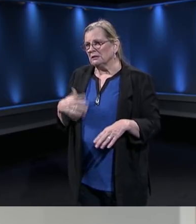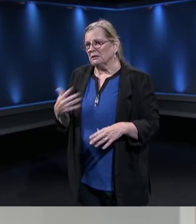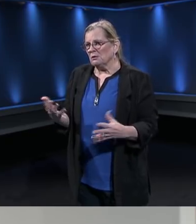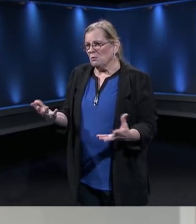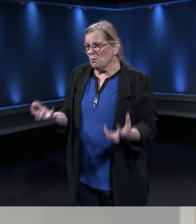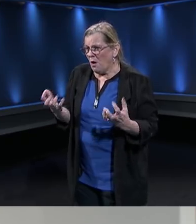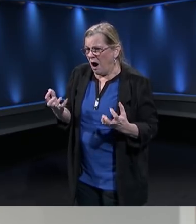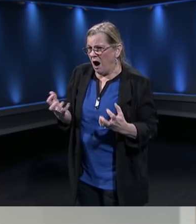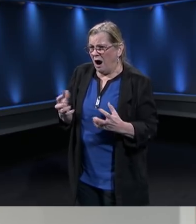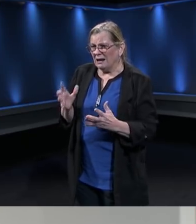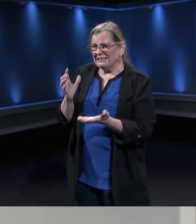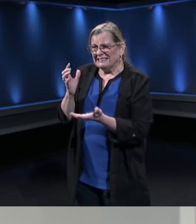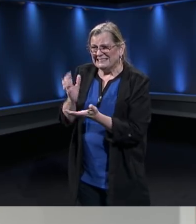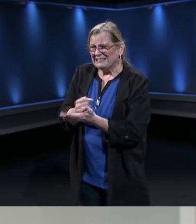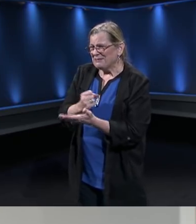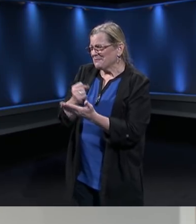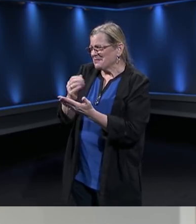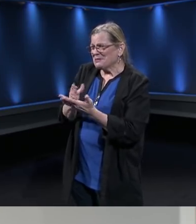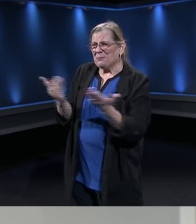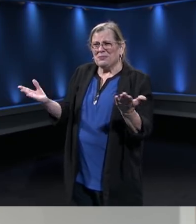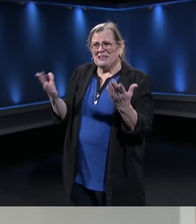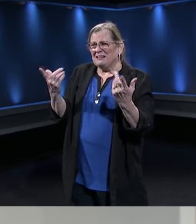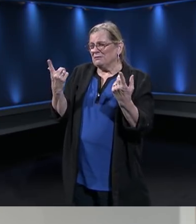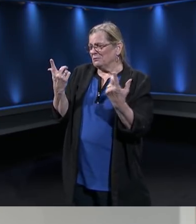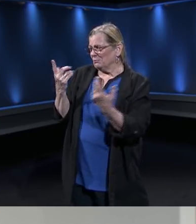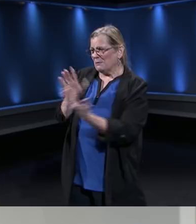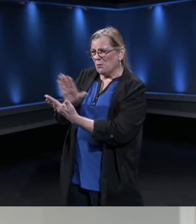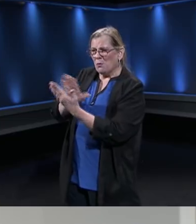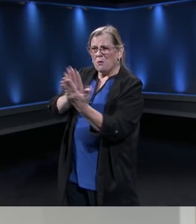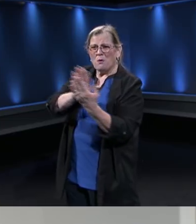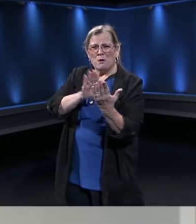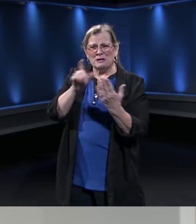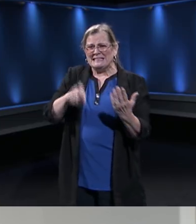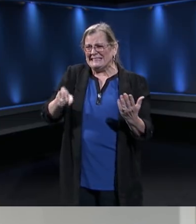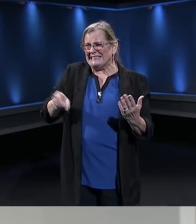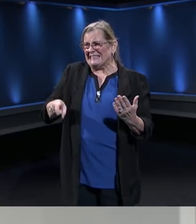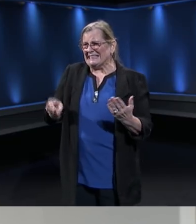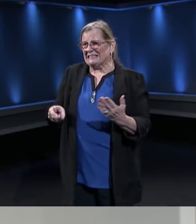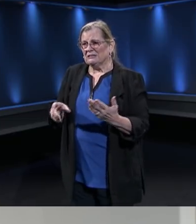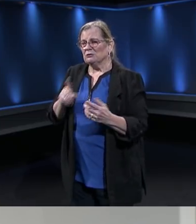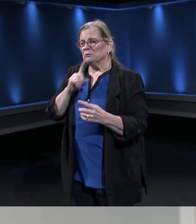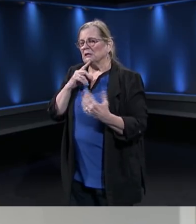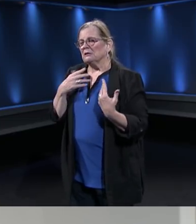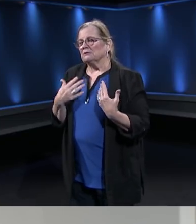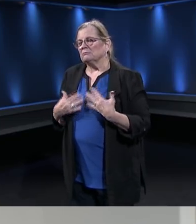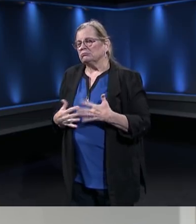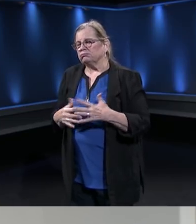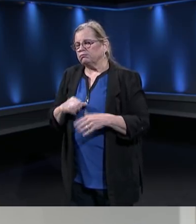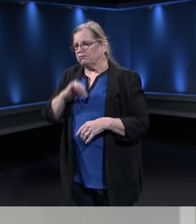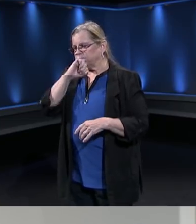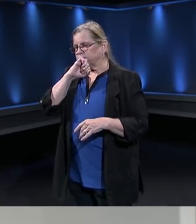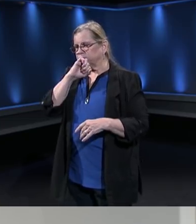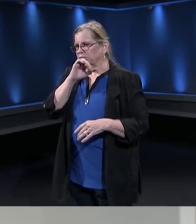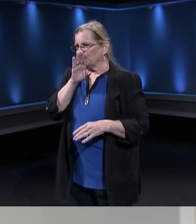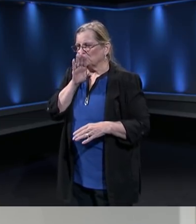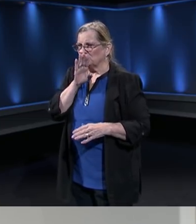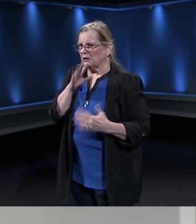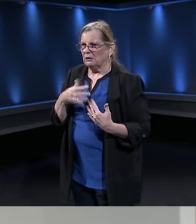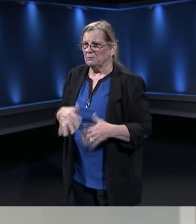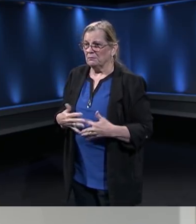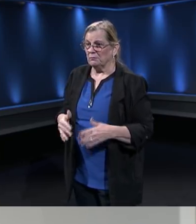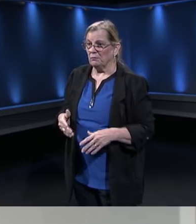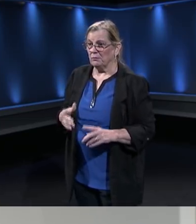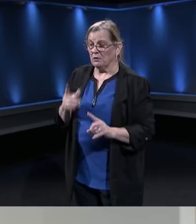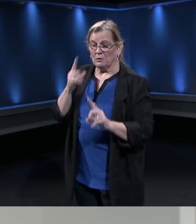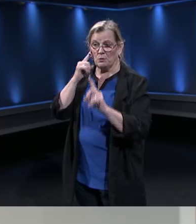opportunity for some in-person opportunities. And that's why we've gone back and done work to move away